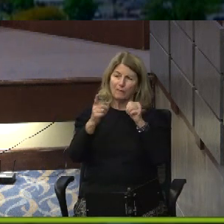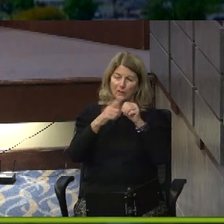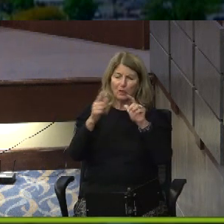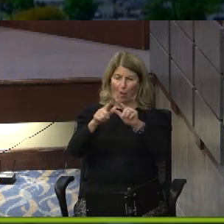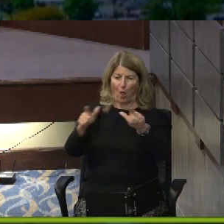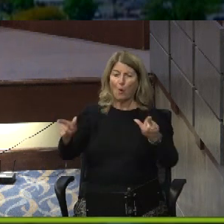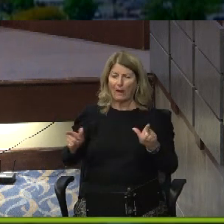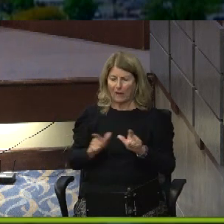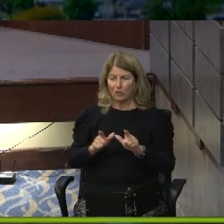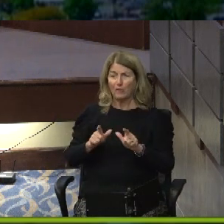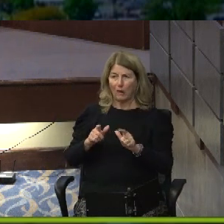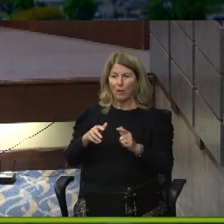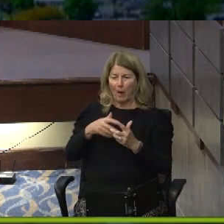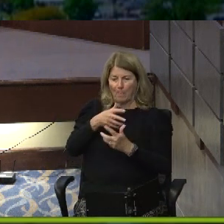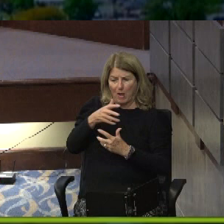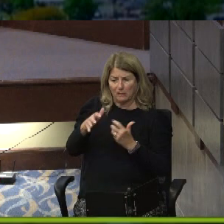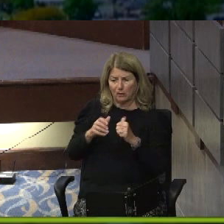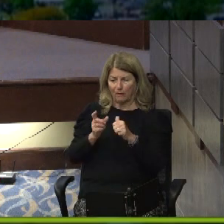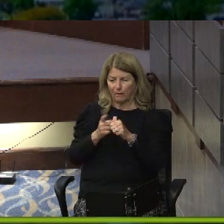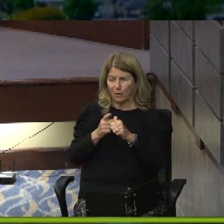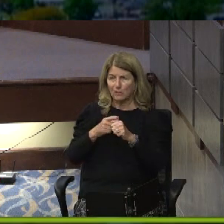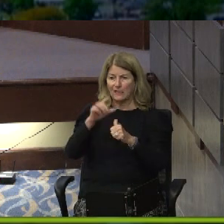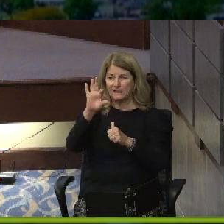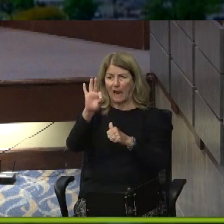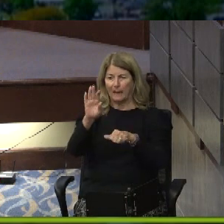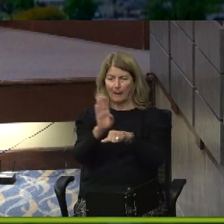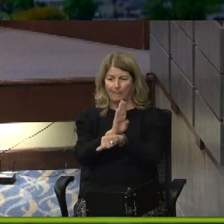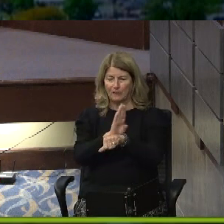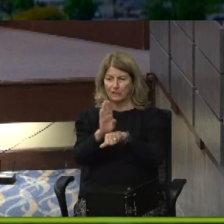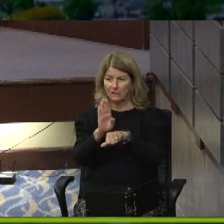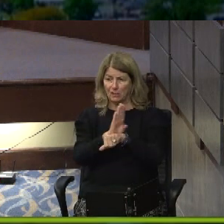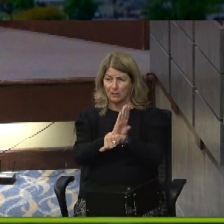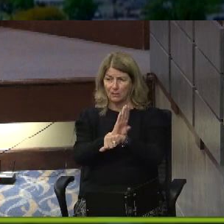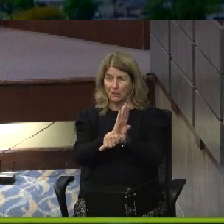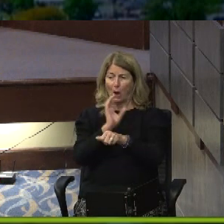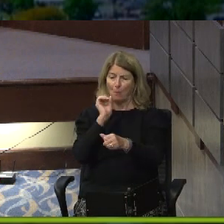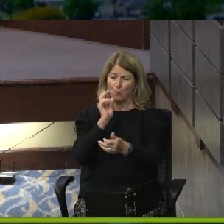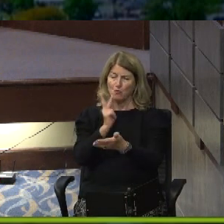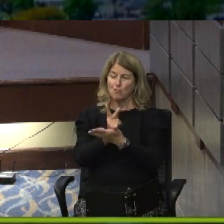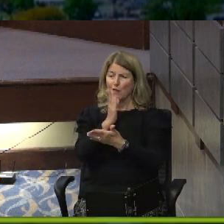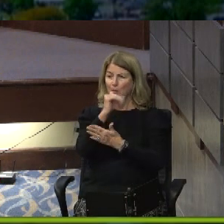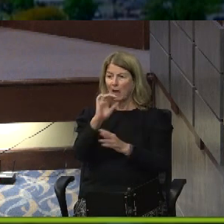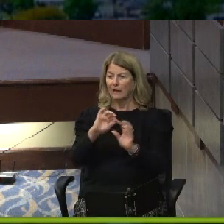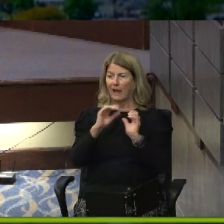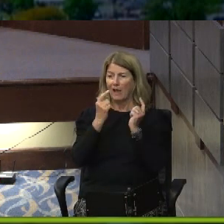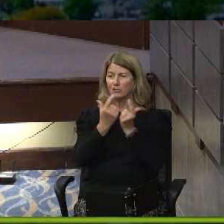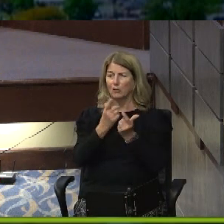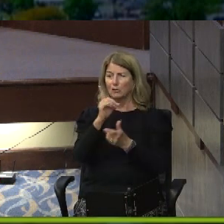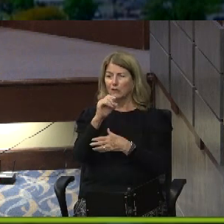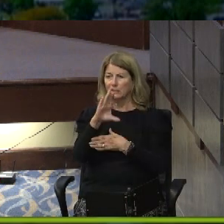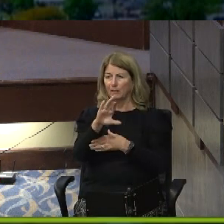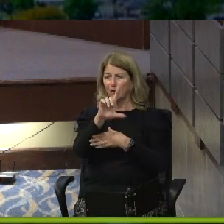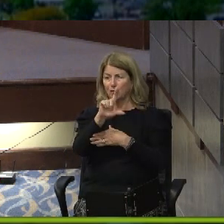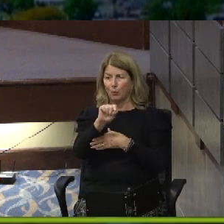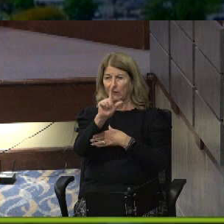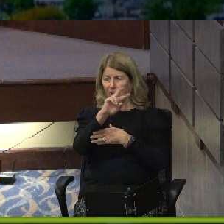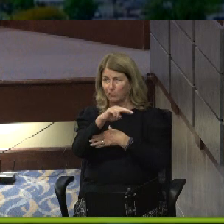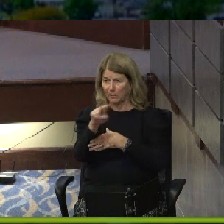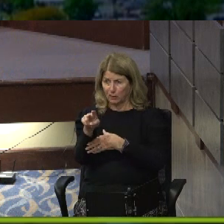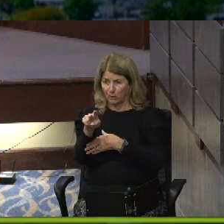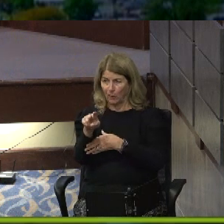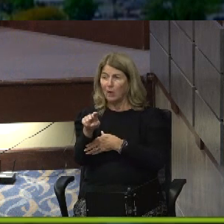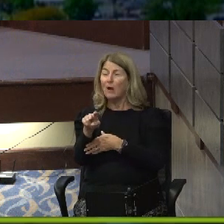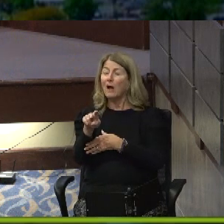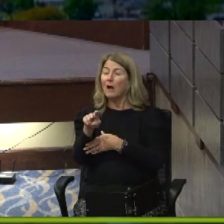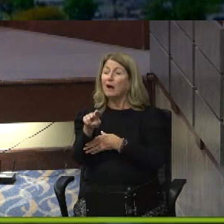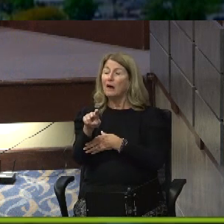were among the first 9 businesses approved by council in December 2022 under the We All Win program.